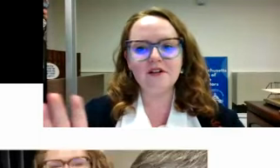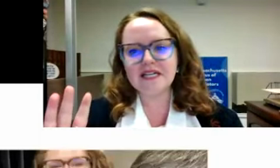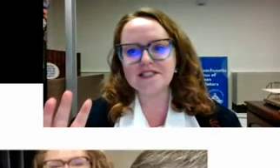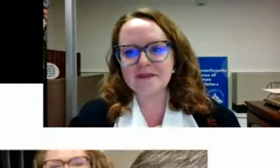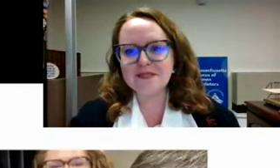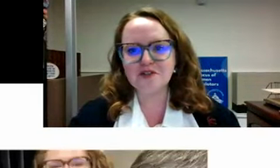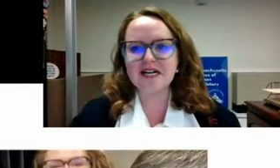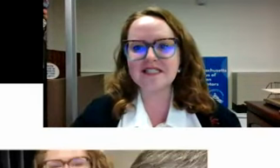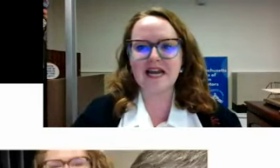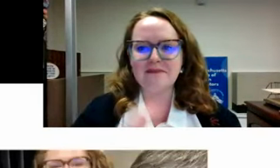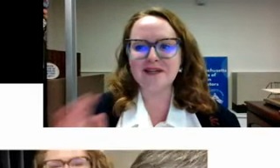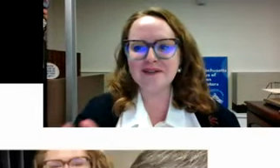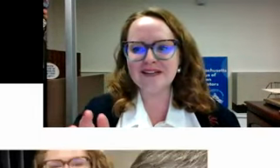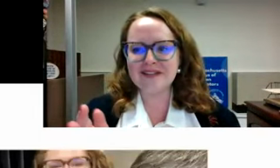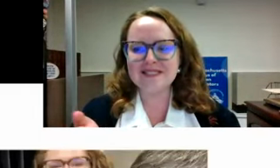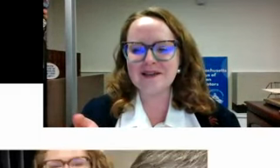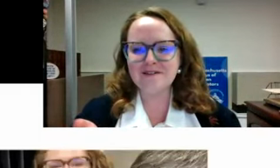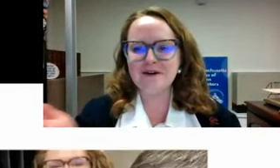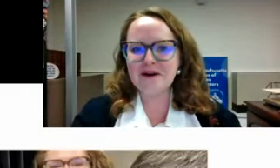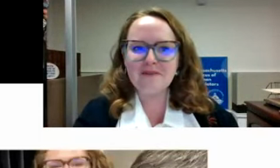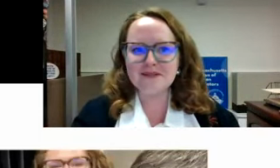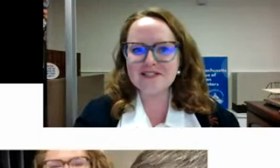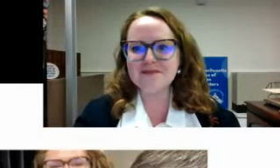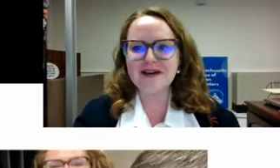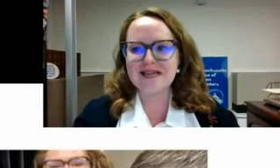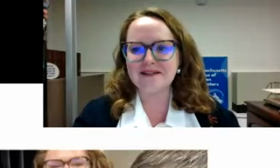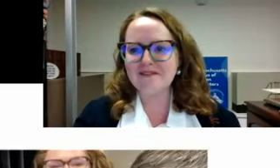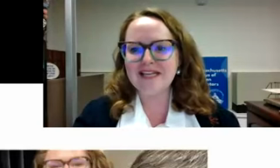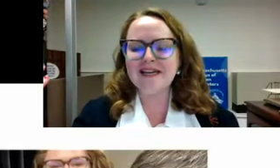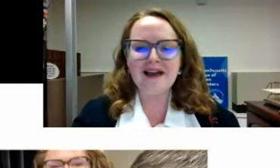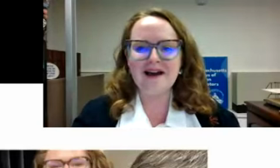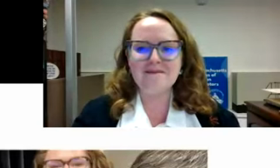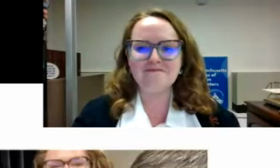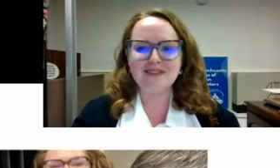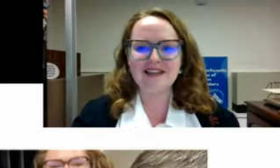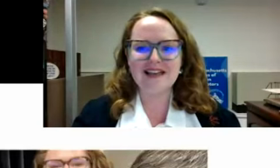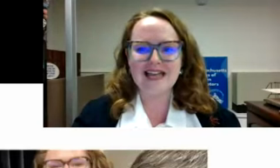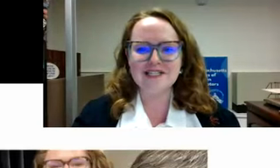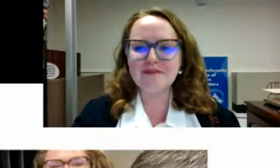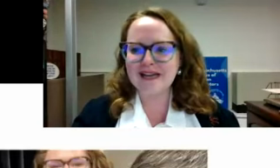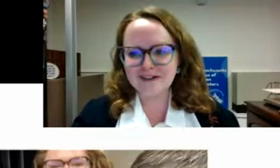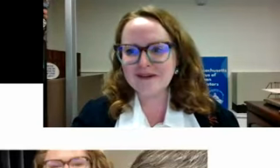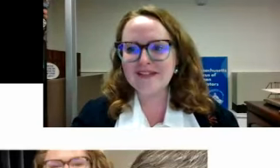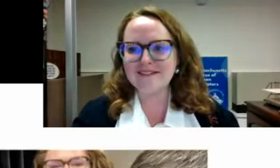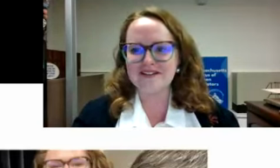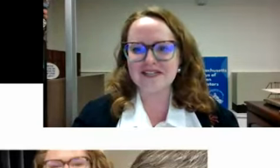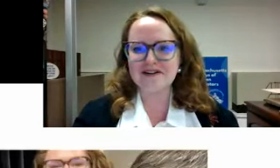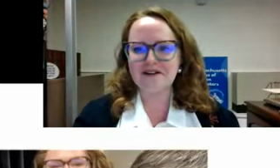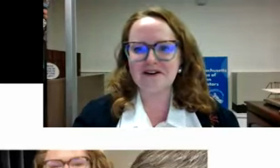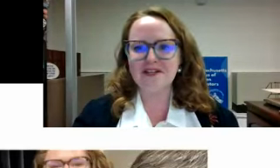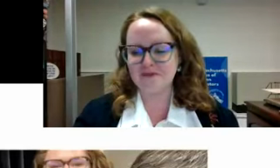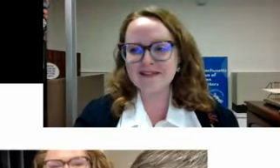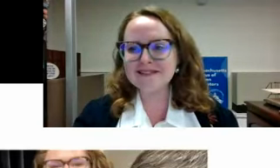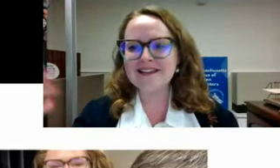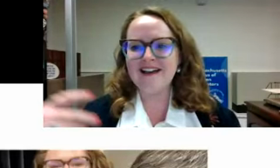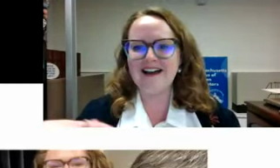A couple tips and tricks, and I'm including this photo mostly just because I love it. And to remind everyone that legislators